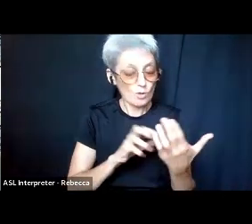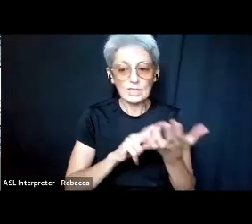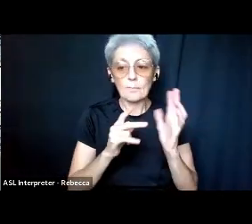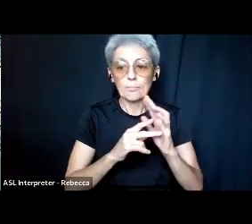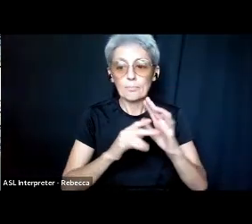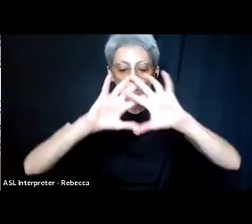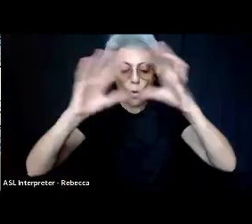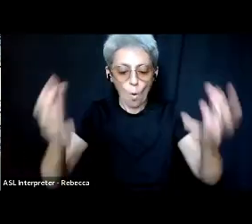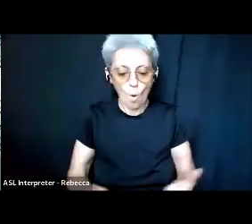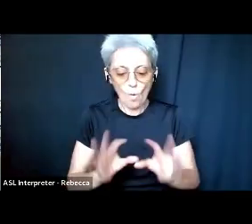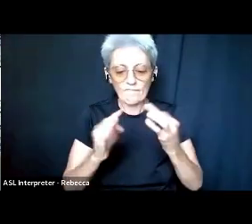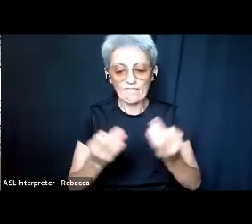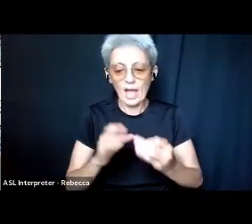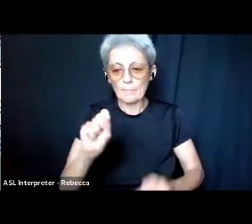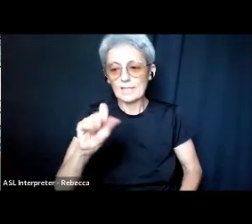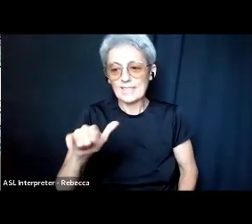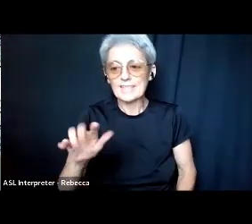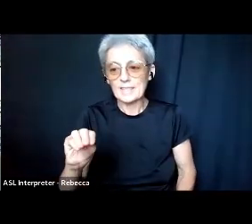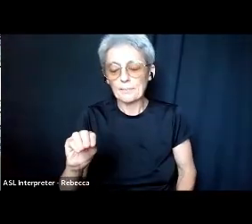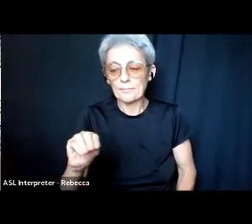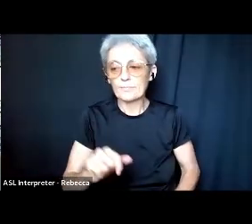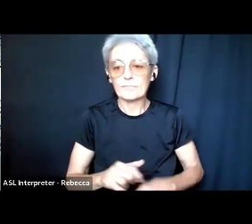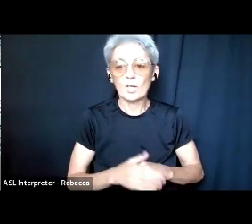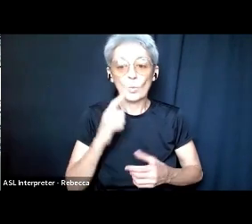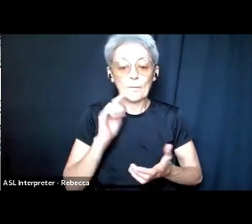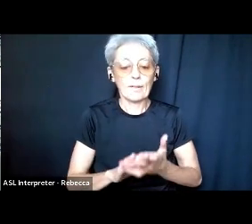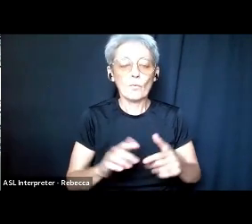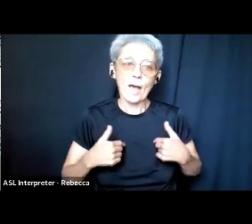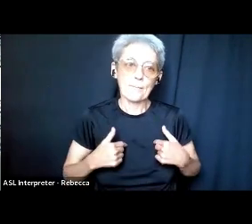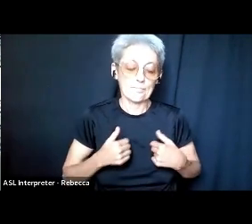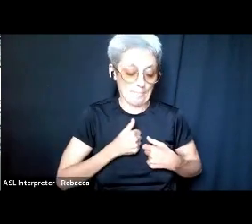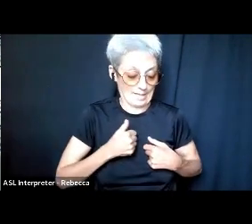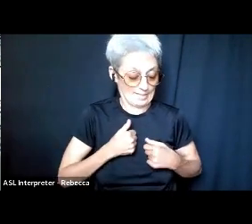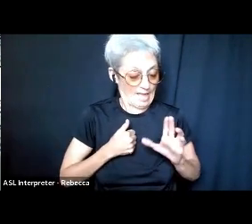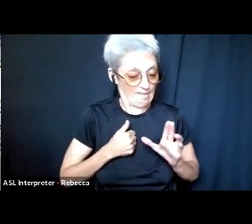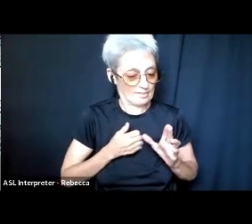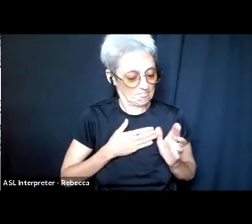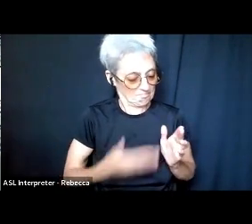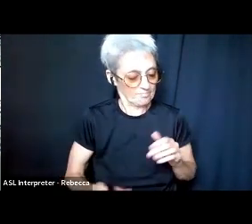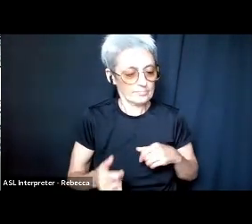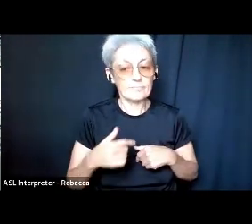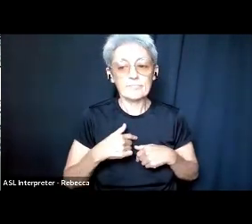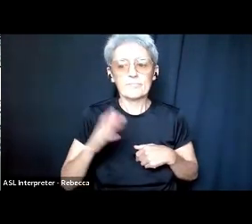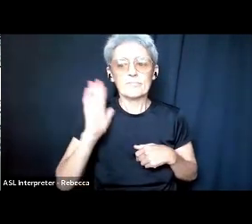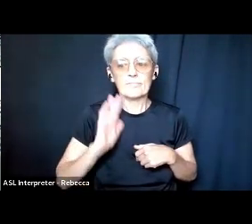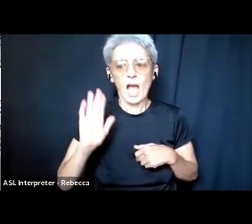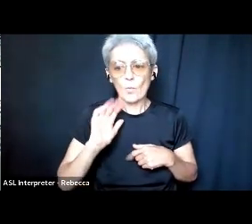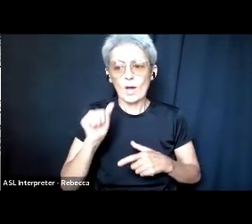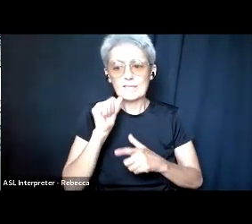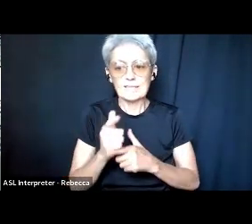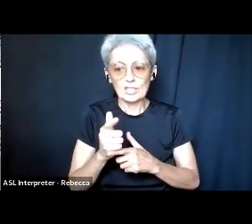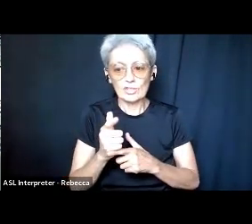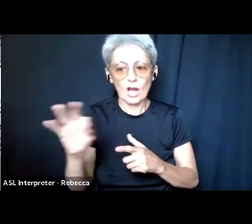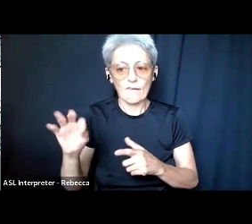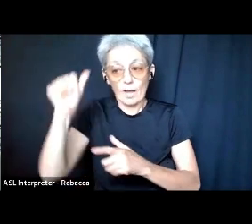We believe, and I will say this is personal to me because I was the sibling of a brother in